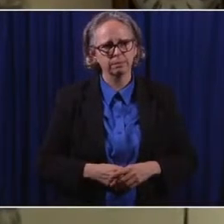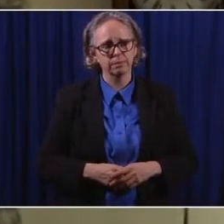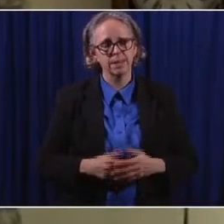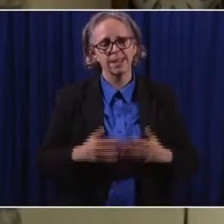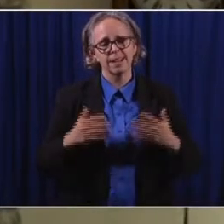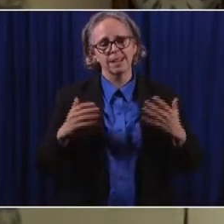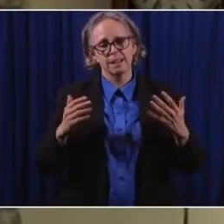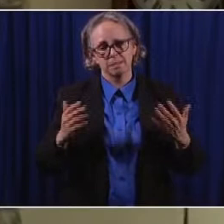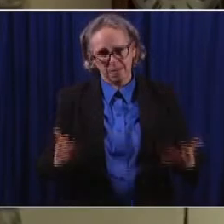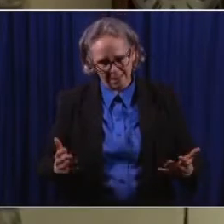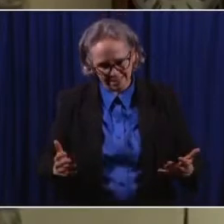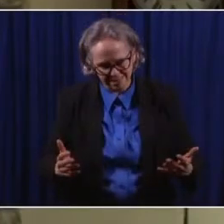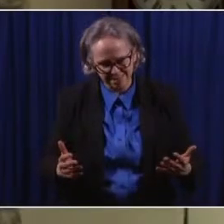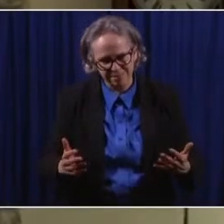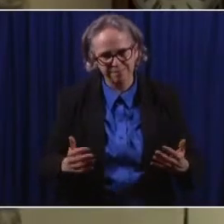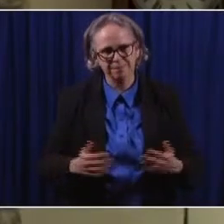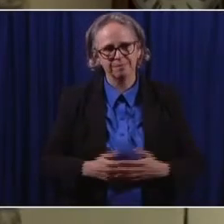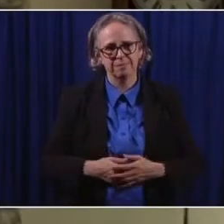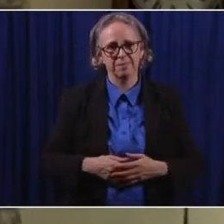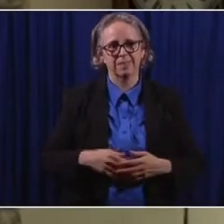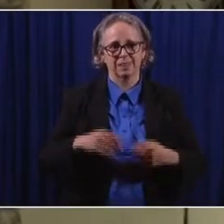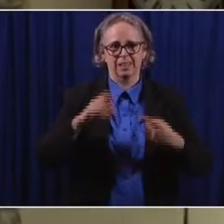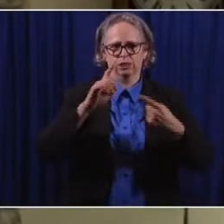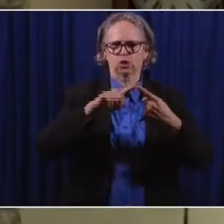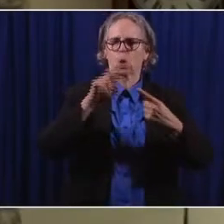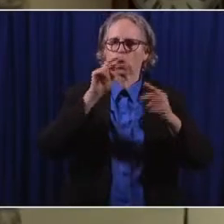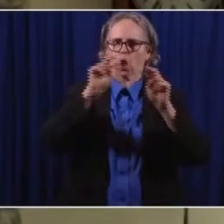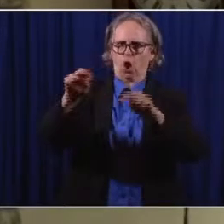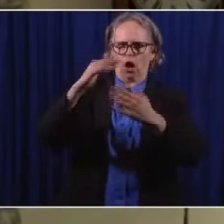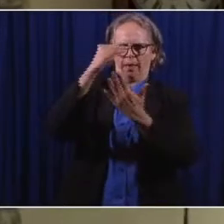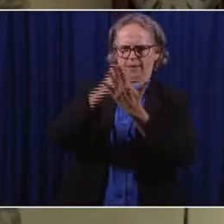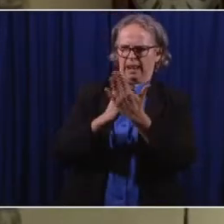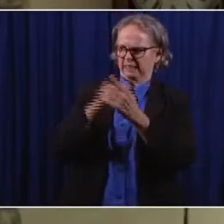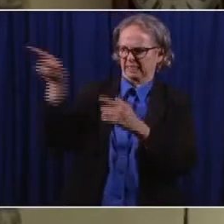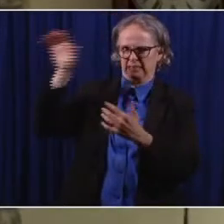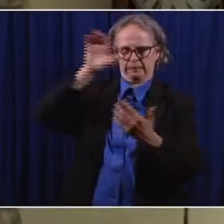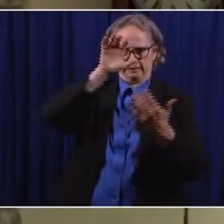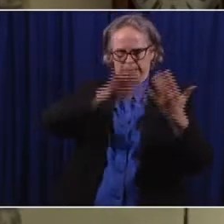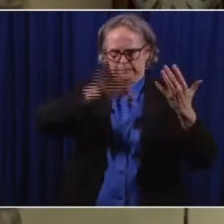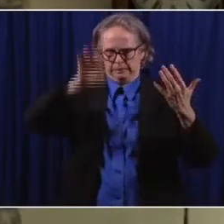you look at two things. You look at the list. You look at the